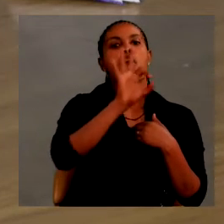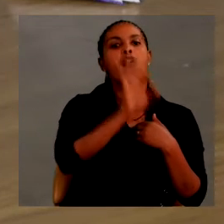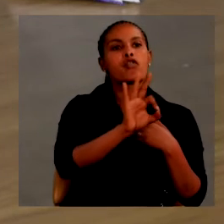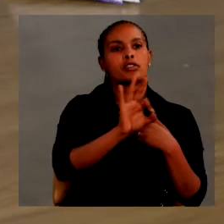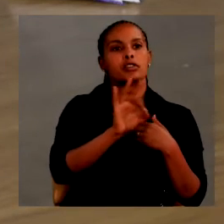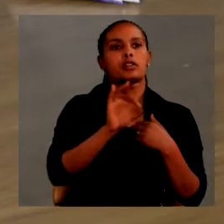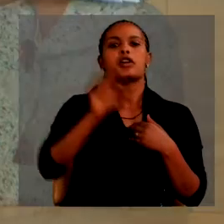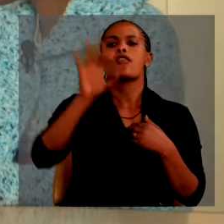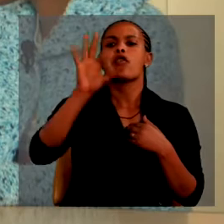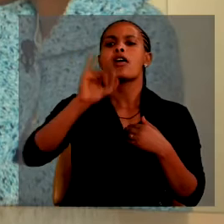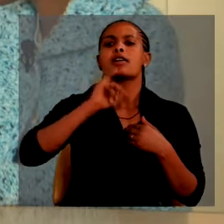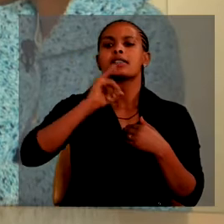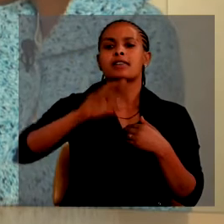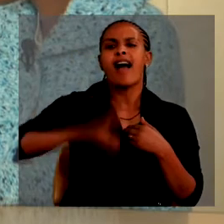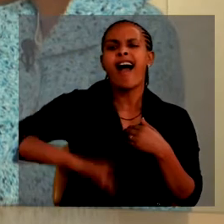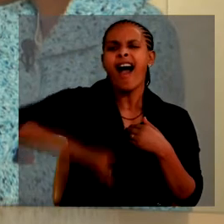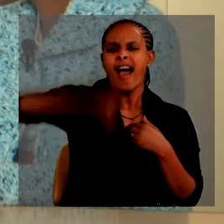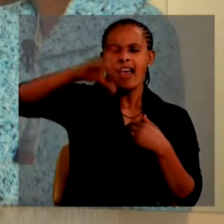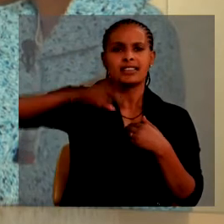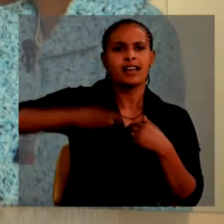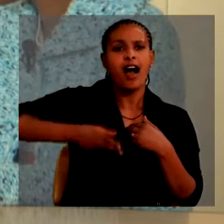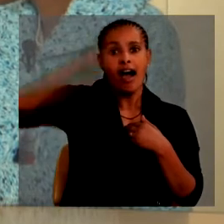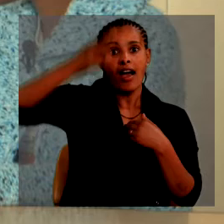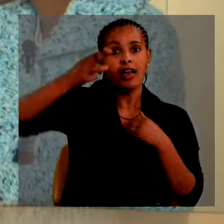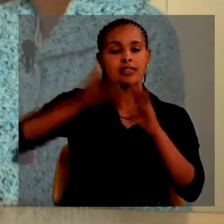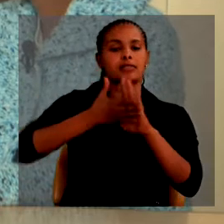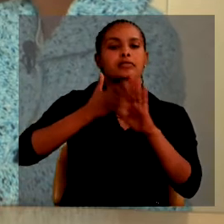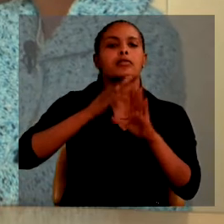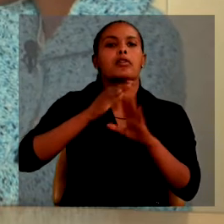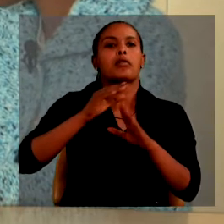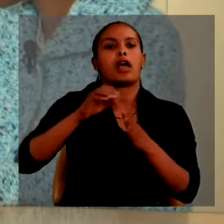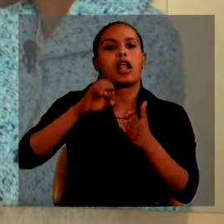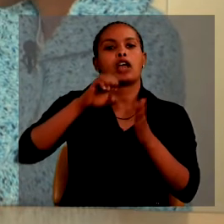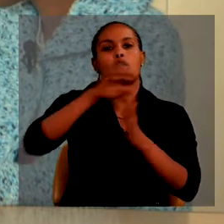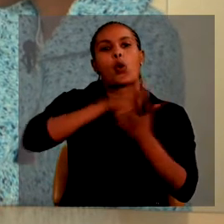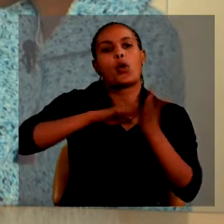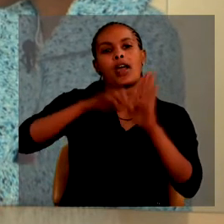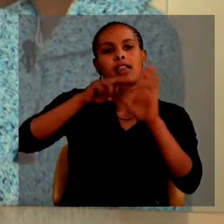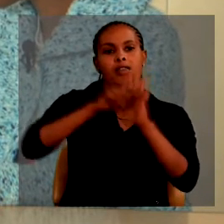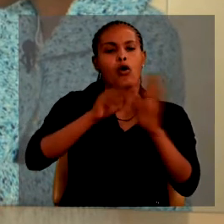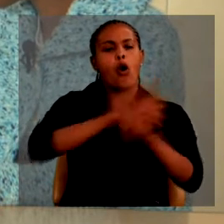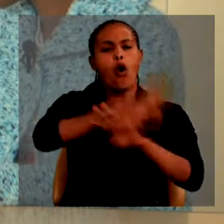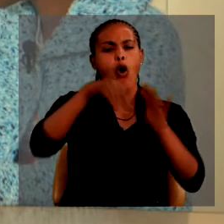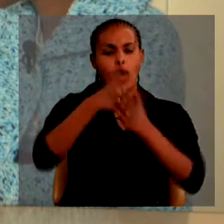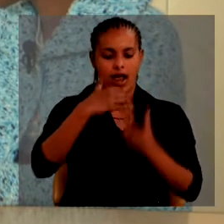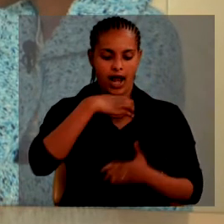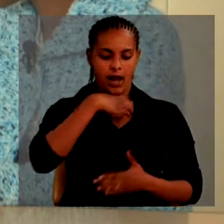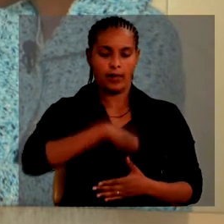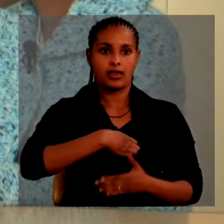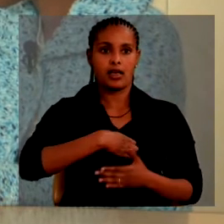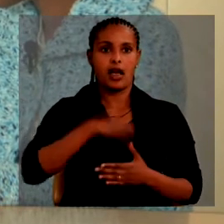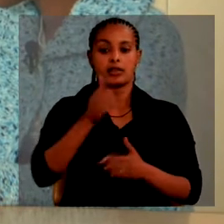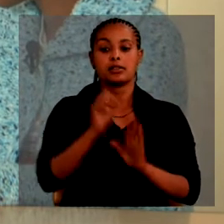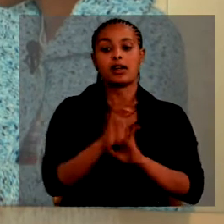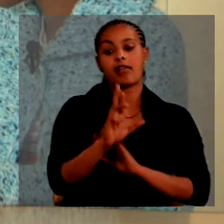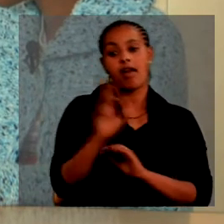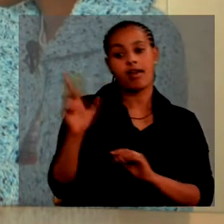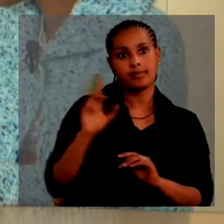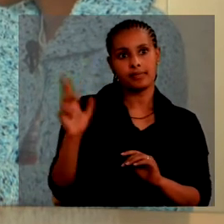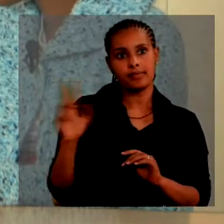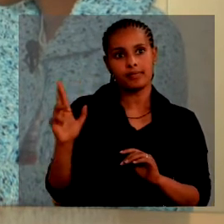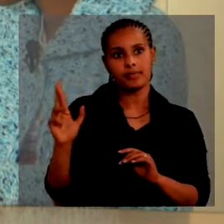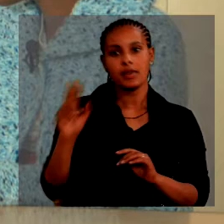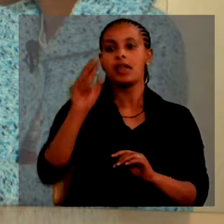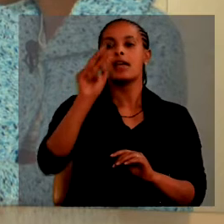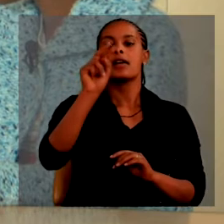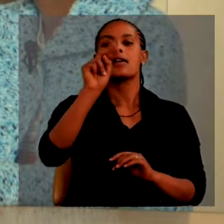Fluorine has the highest electronegativity of all elements. Yes. As you go to the right, neon